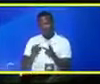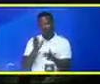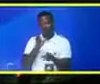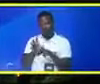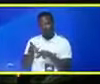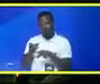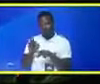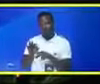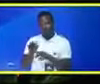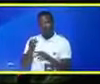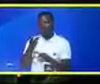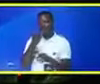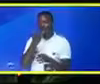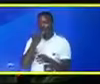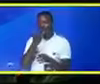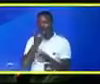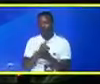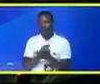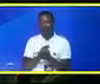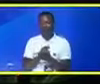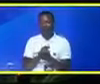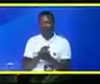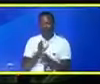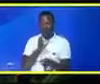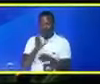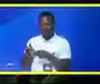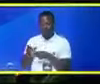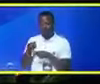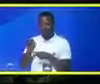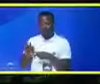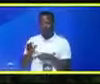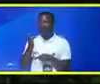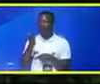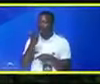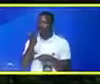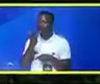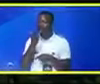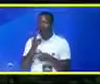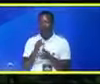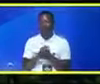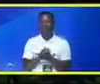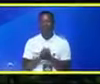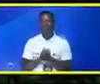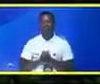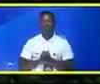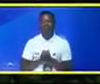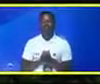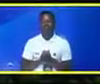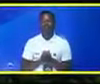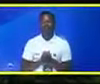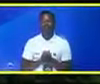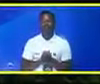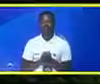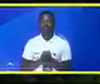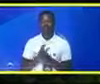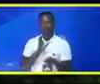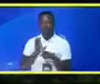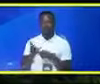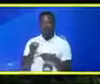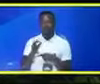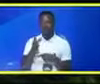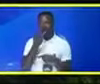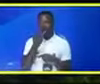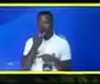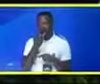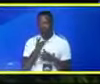of favor. The force of favor. The force of